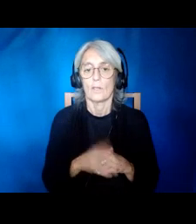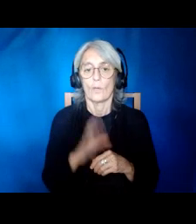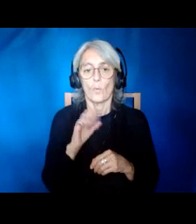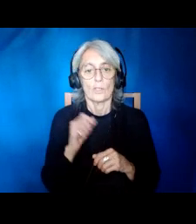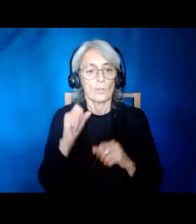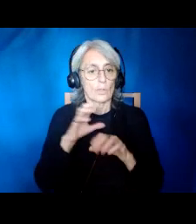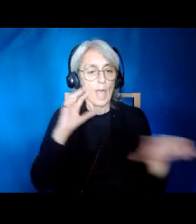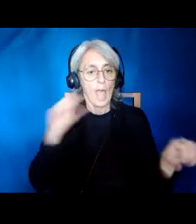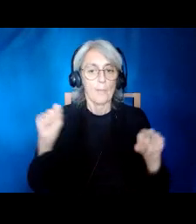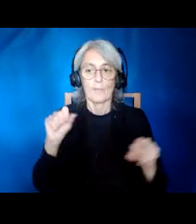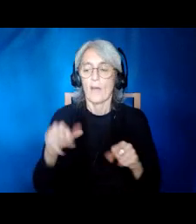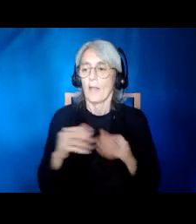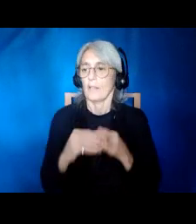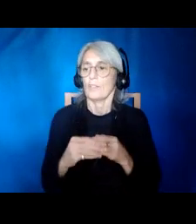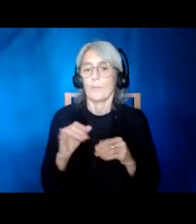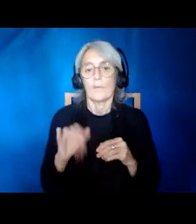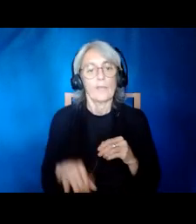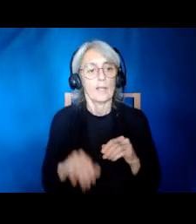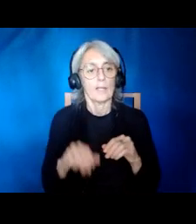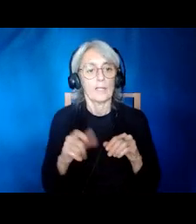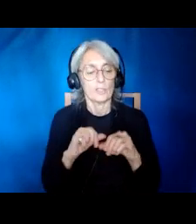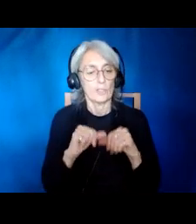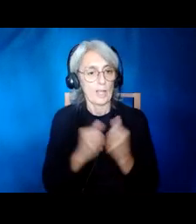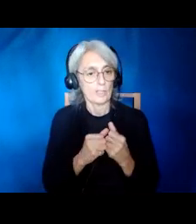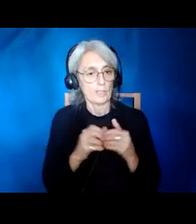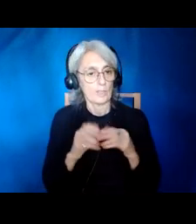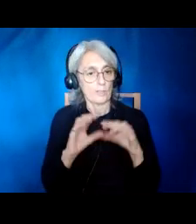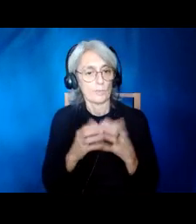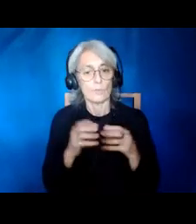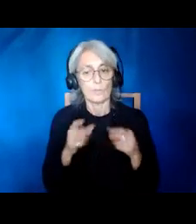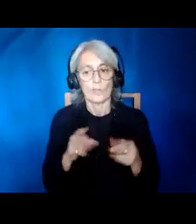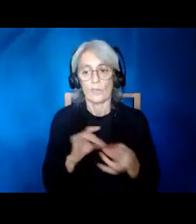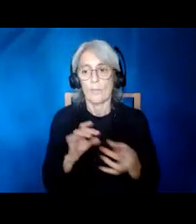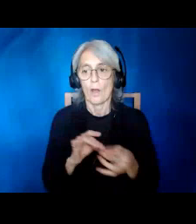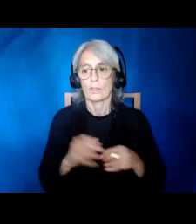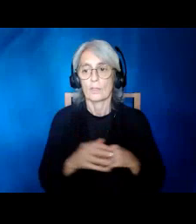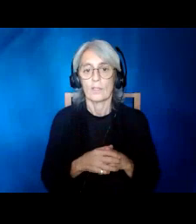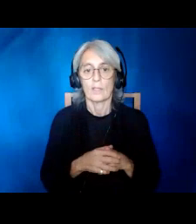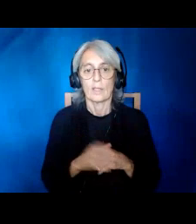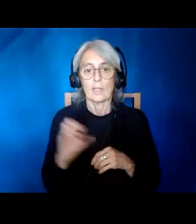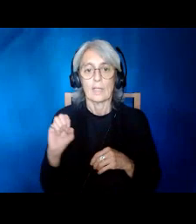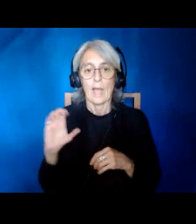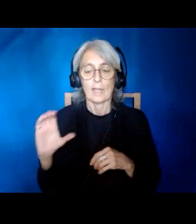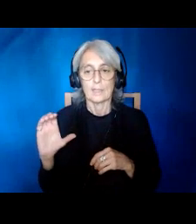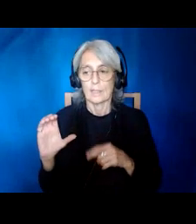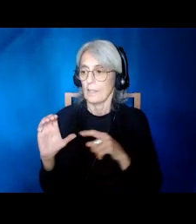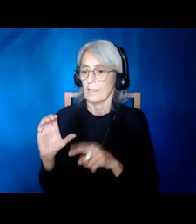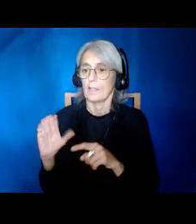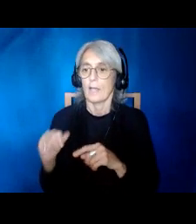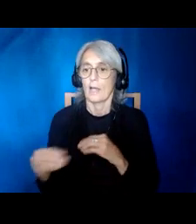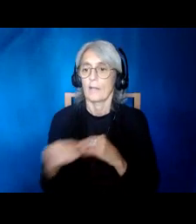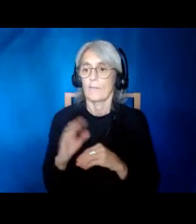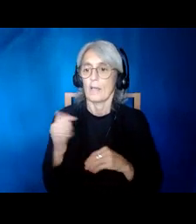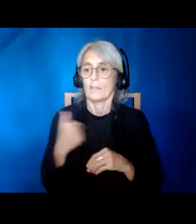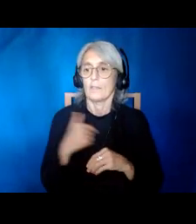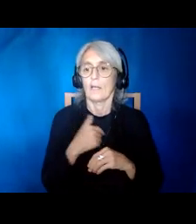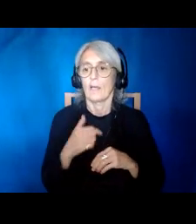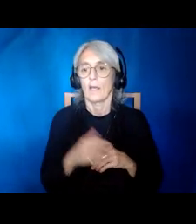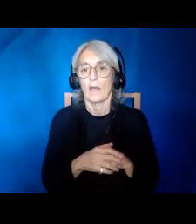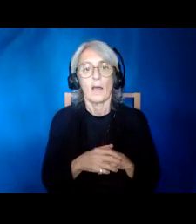leadership of this interagency group during these agency remarks. We are looking to the EAC to not just advise our agencies, but to